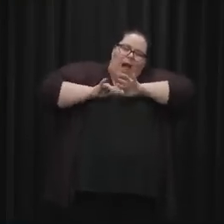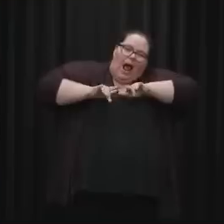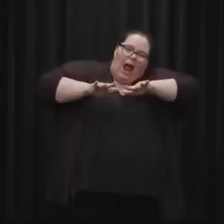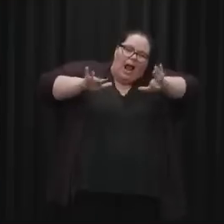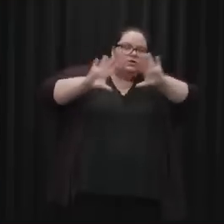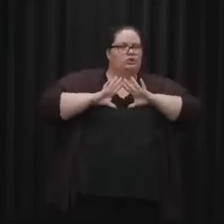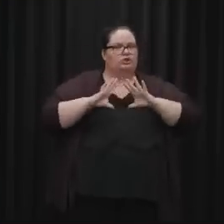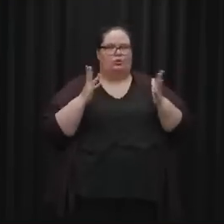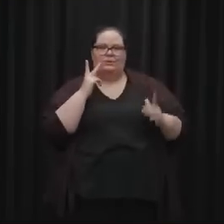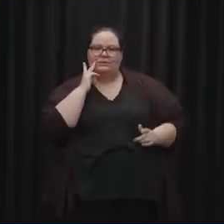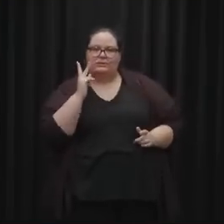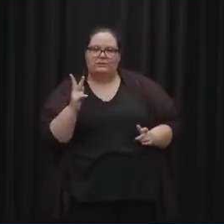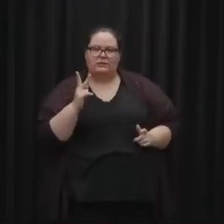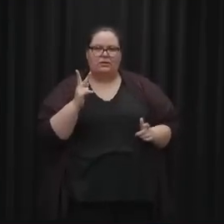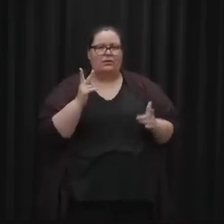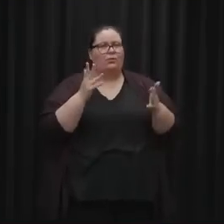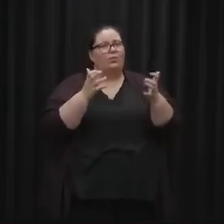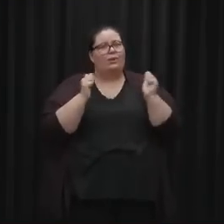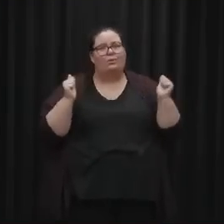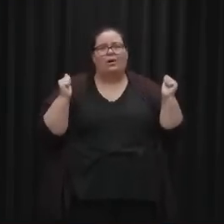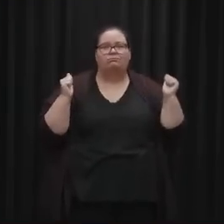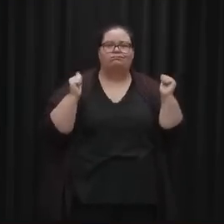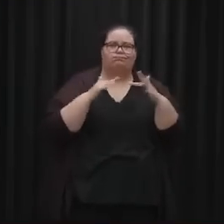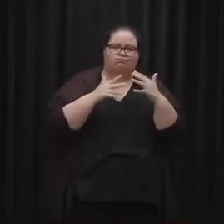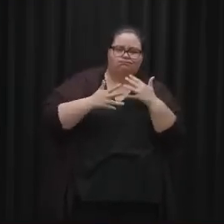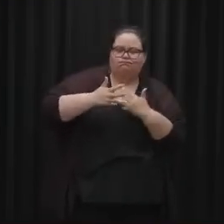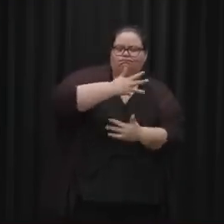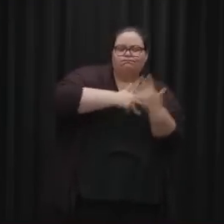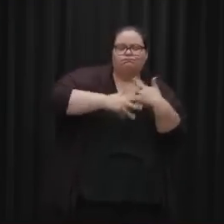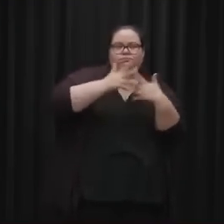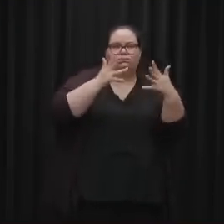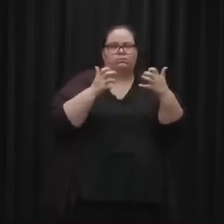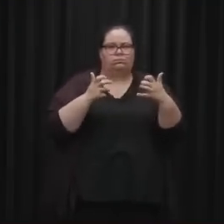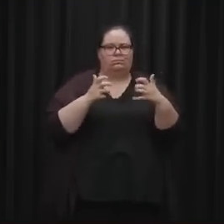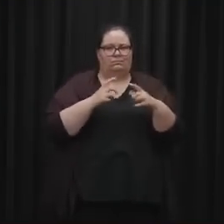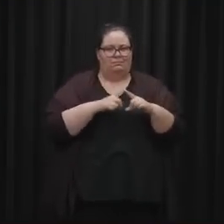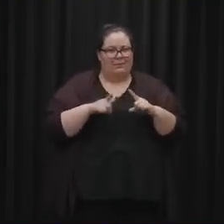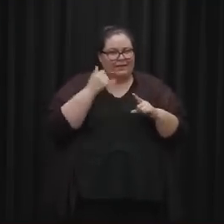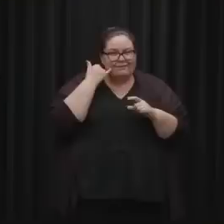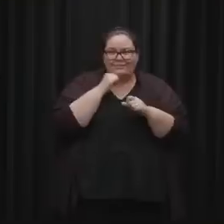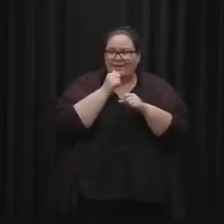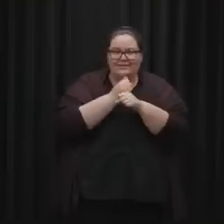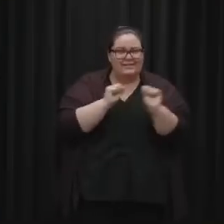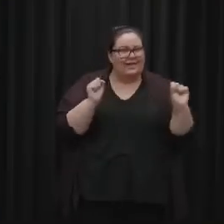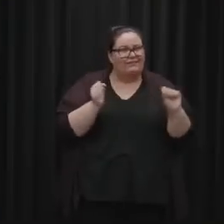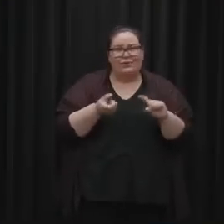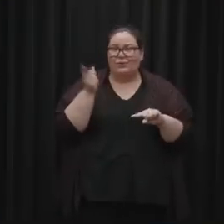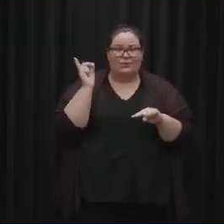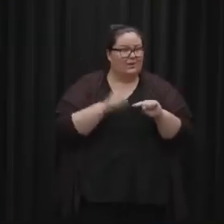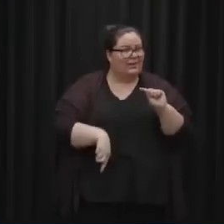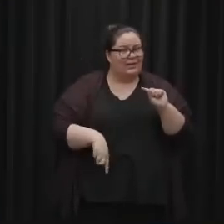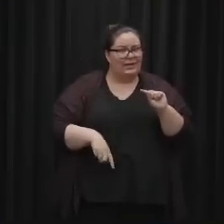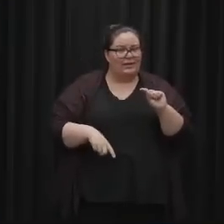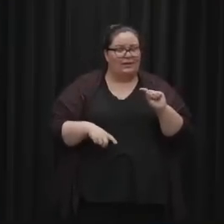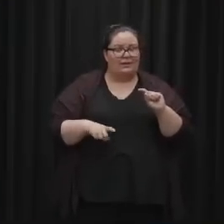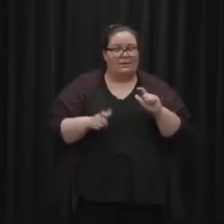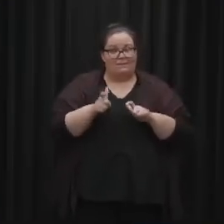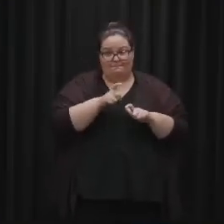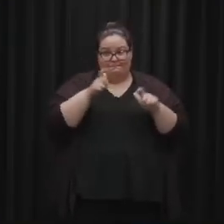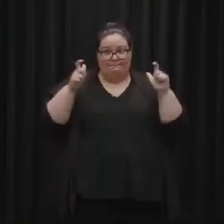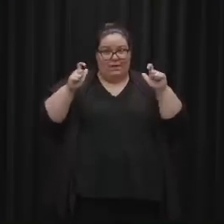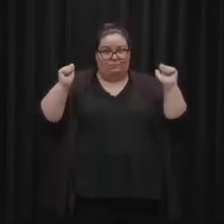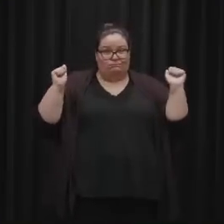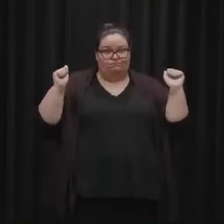all want to be able to gather, and no one wants to see restrictions, but we can't have gatherings if they aren't done safely. Large gatherings mean